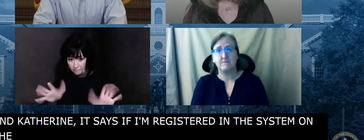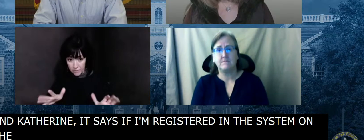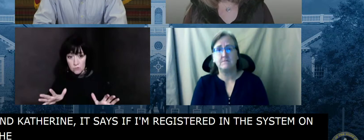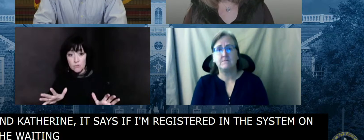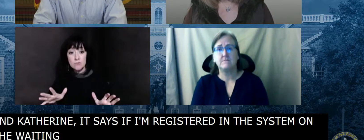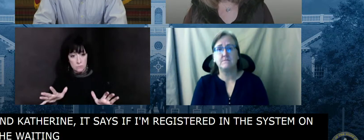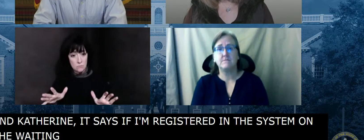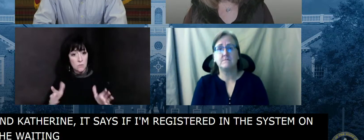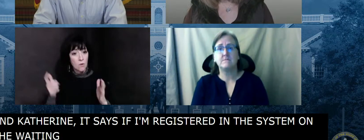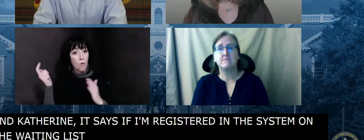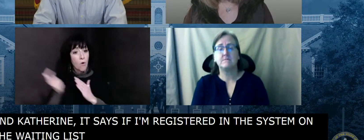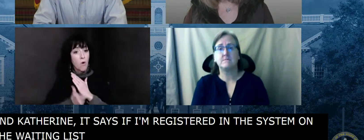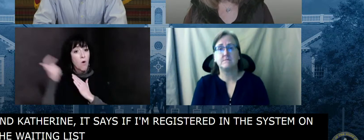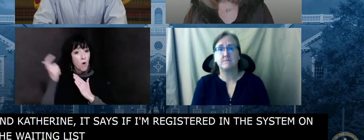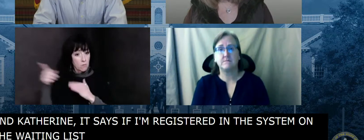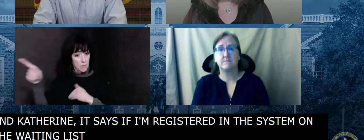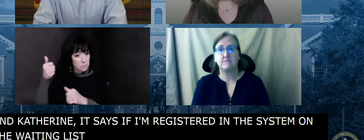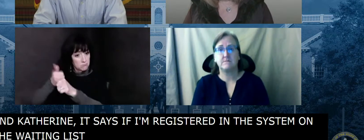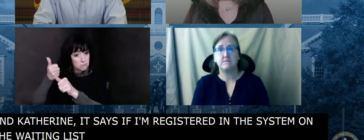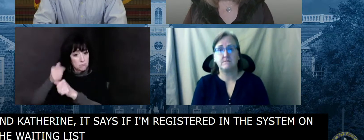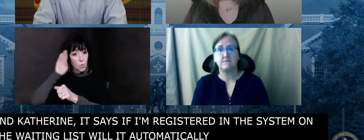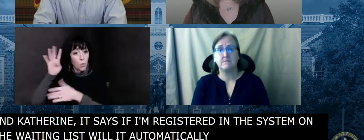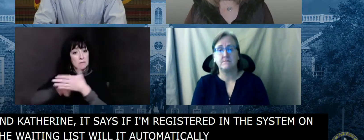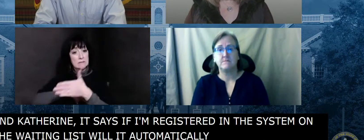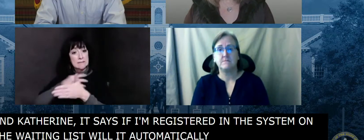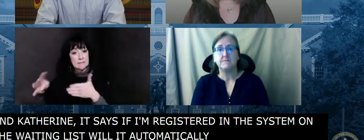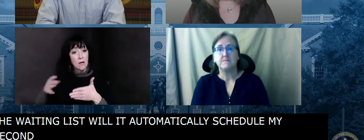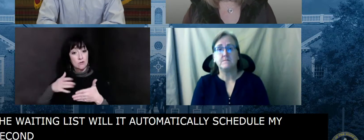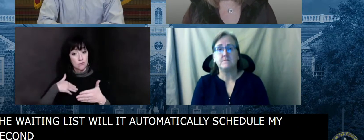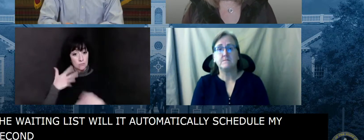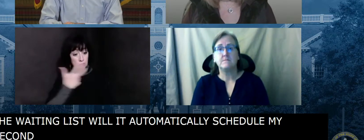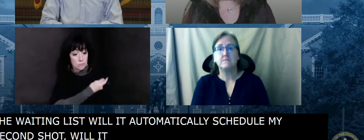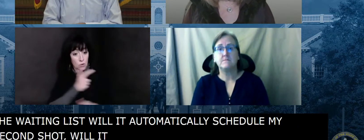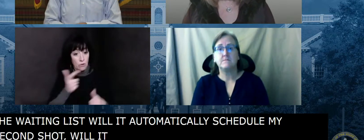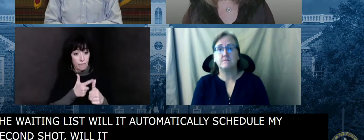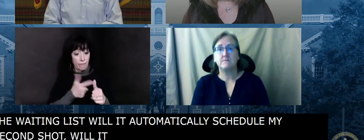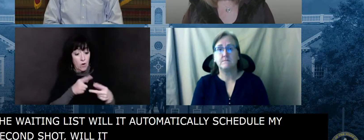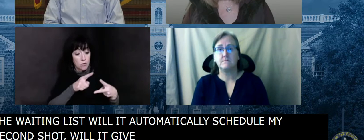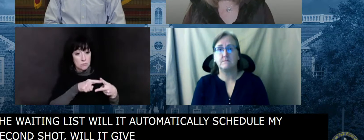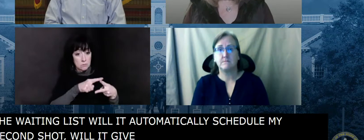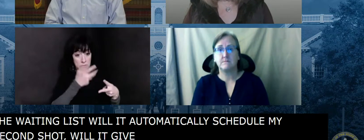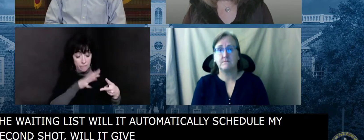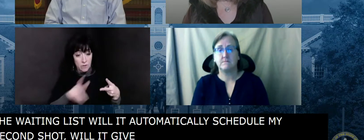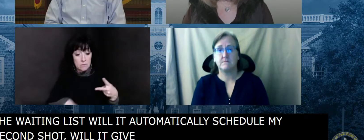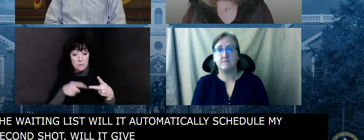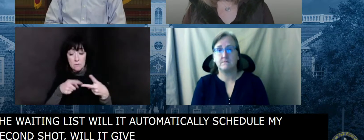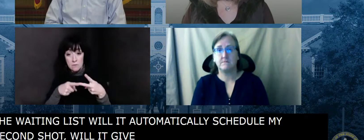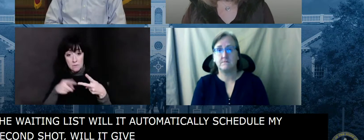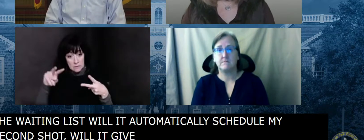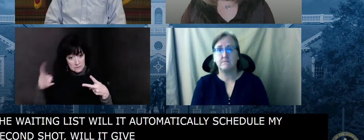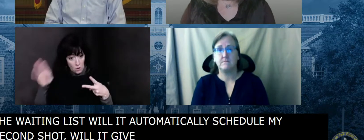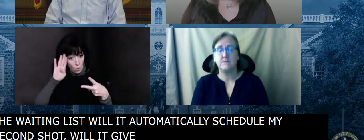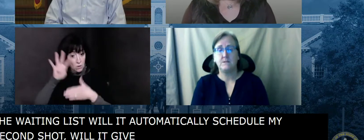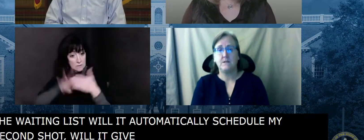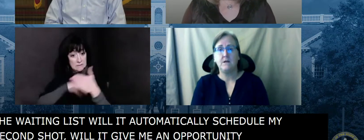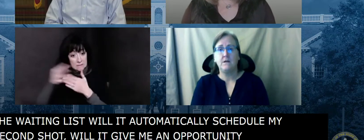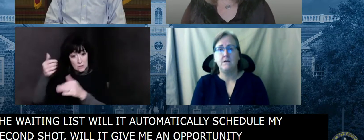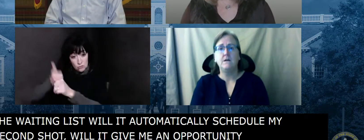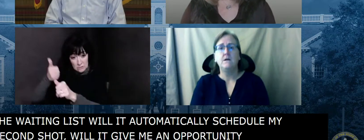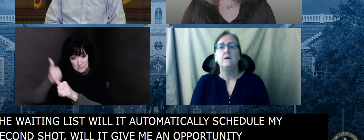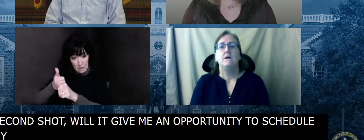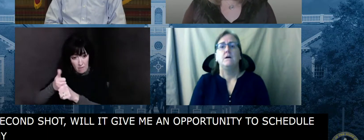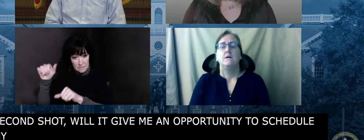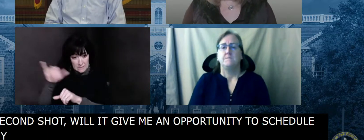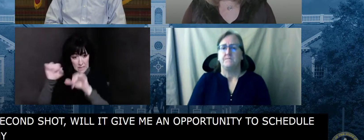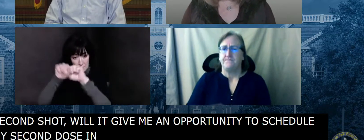automatically schedule my second shot? Will it give me an opportunity to schedule my second dose in that same system? Yeah, great